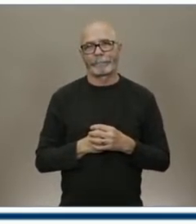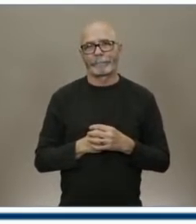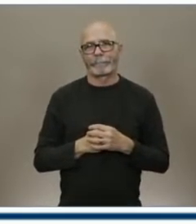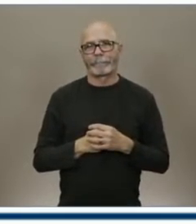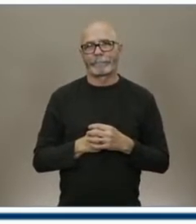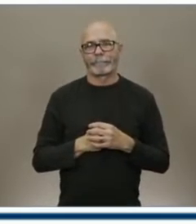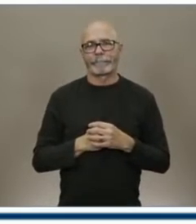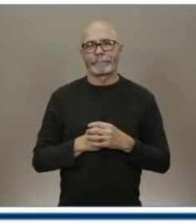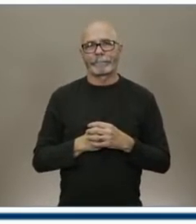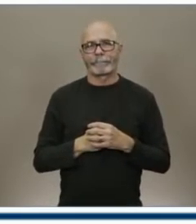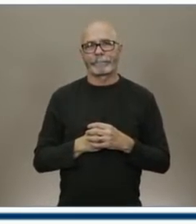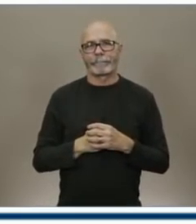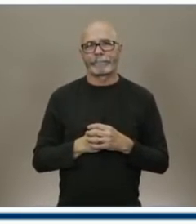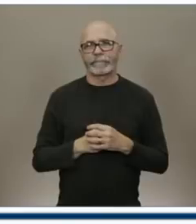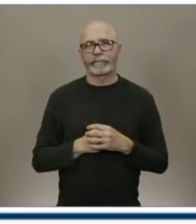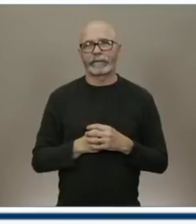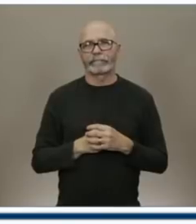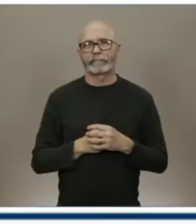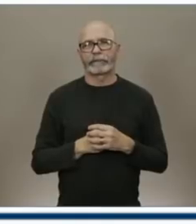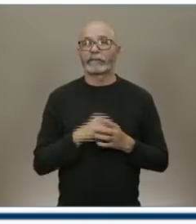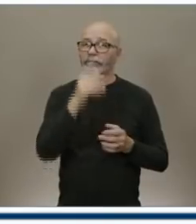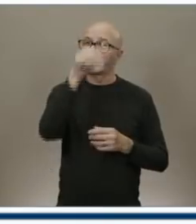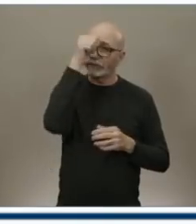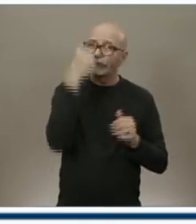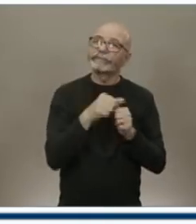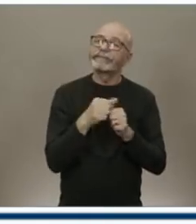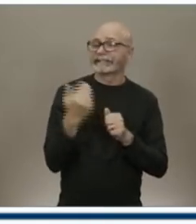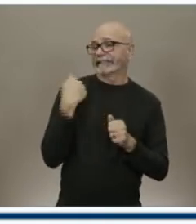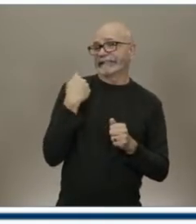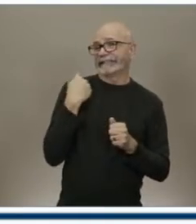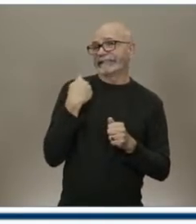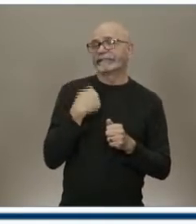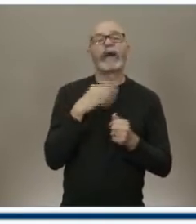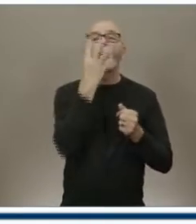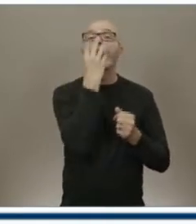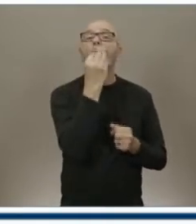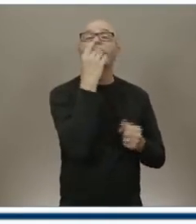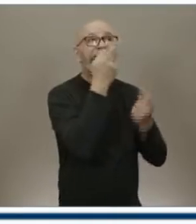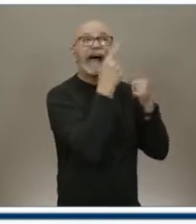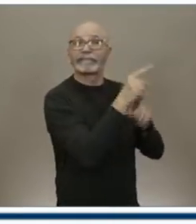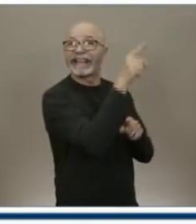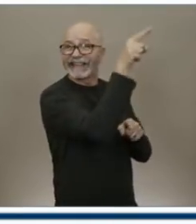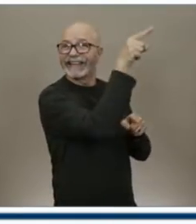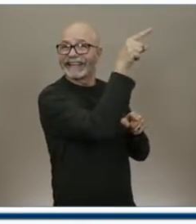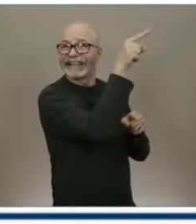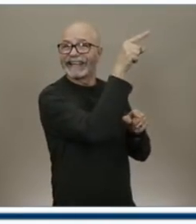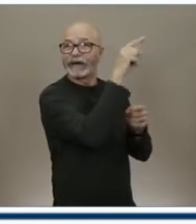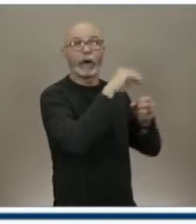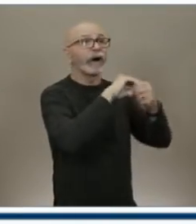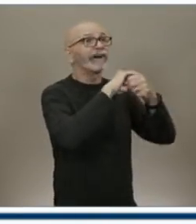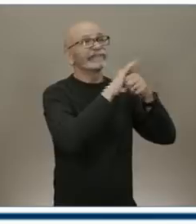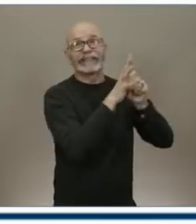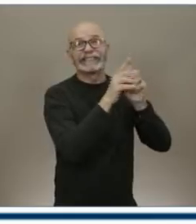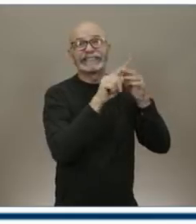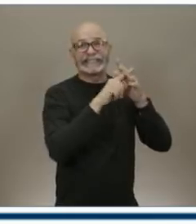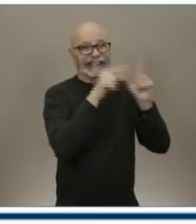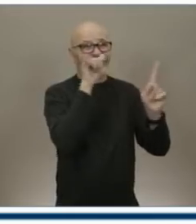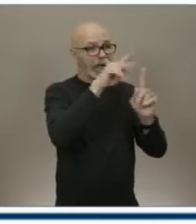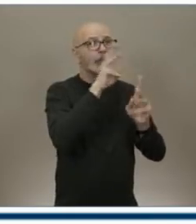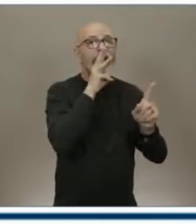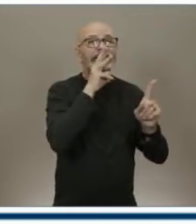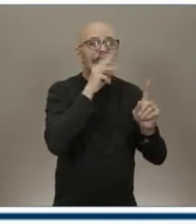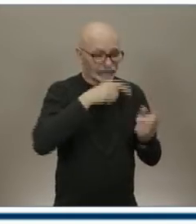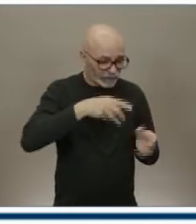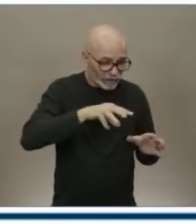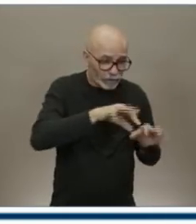remember this is what we did in Wolfville when some research testing showed COVID-19 in some of the wastewater. We acted